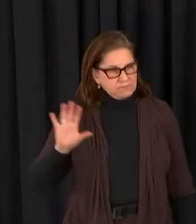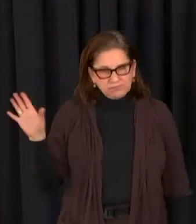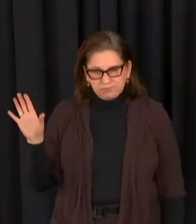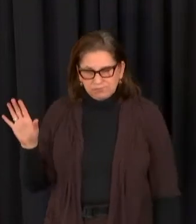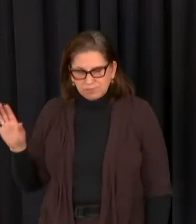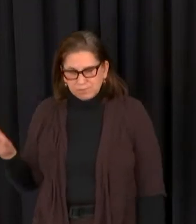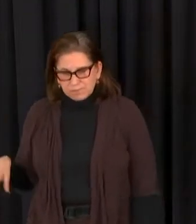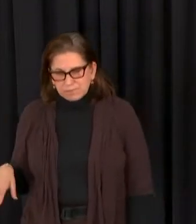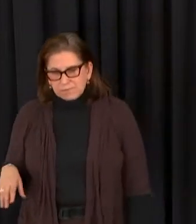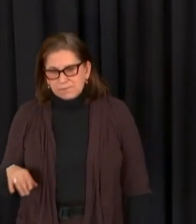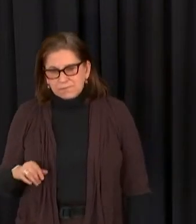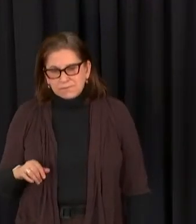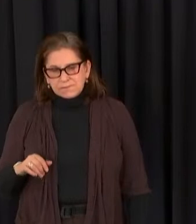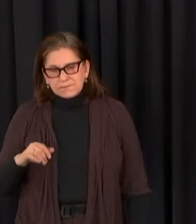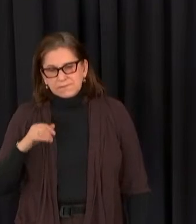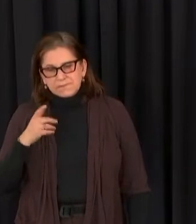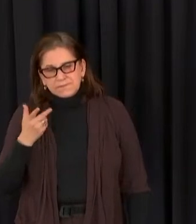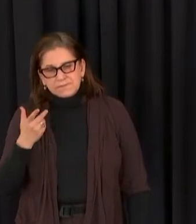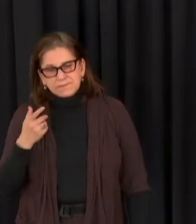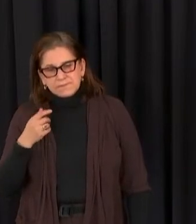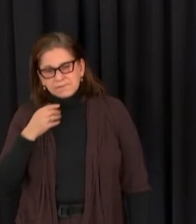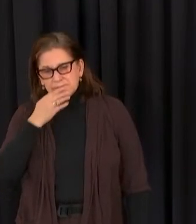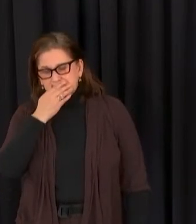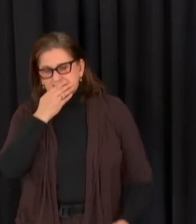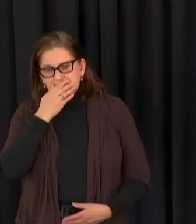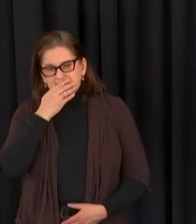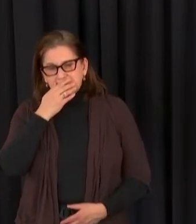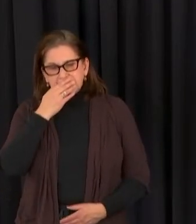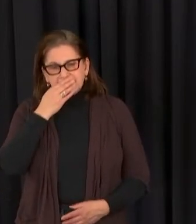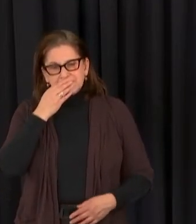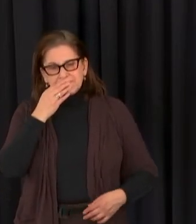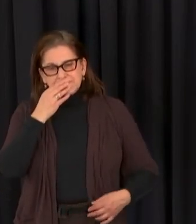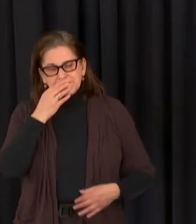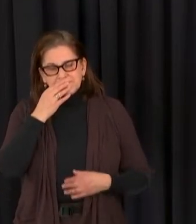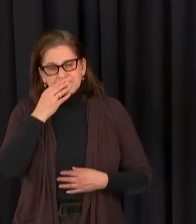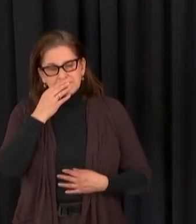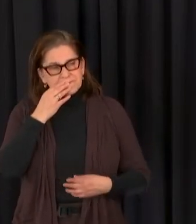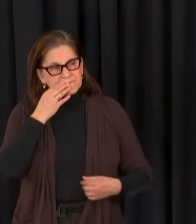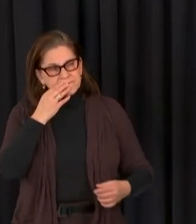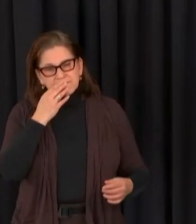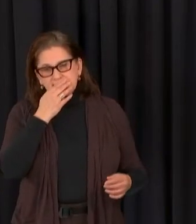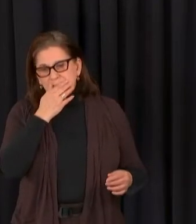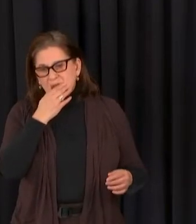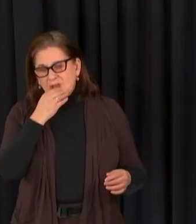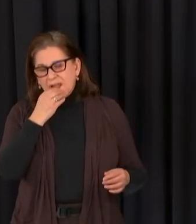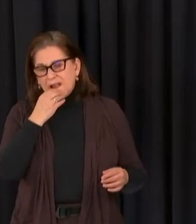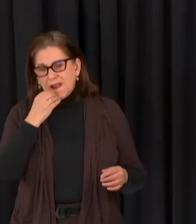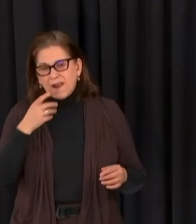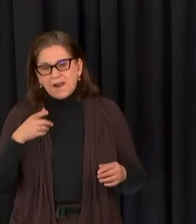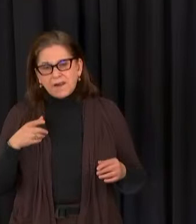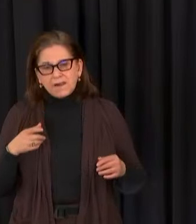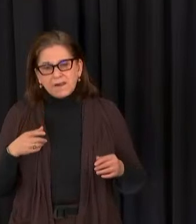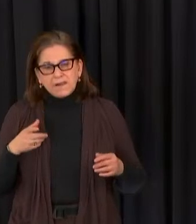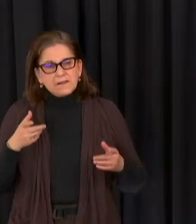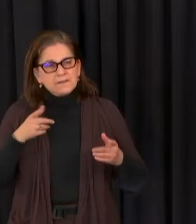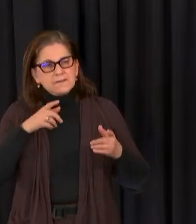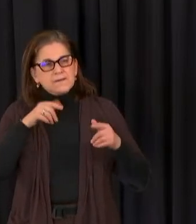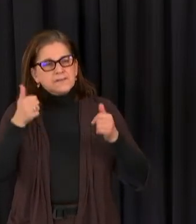and look at the experience some other places have had who have it. But